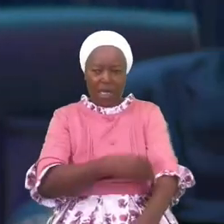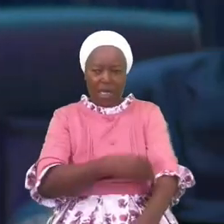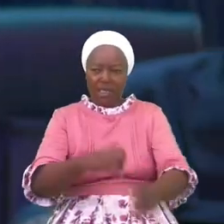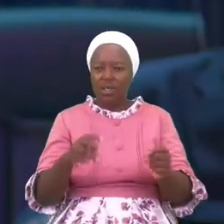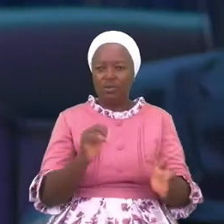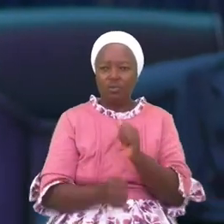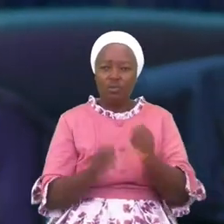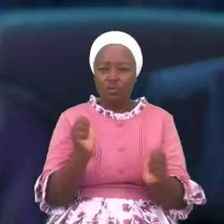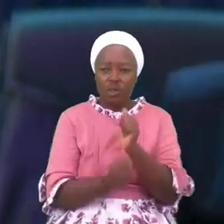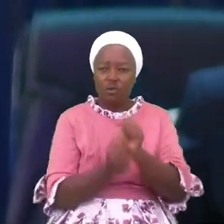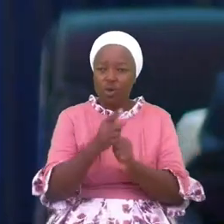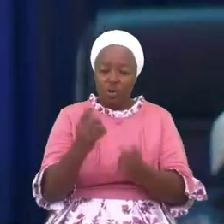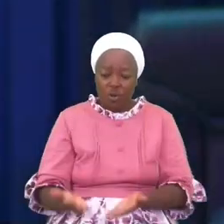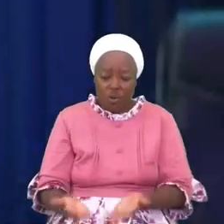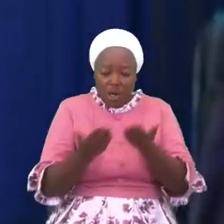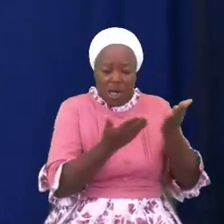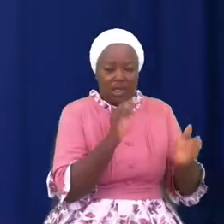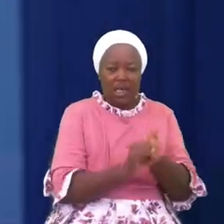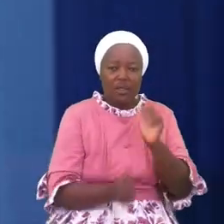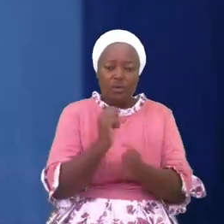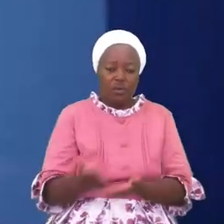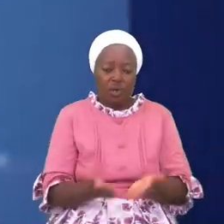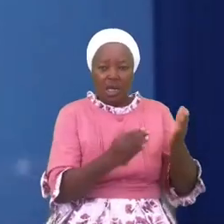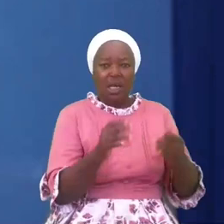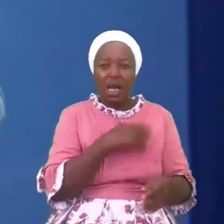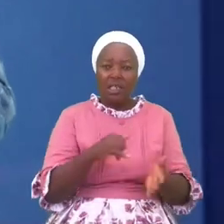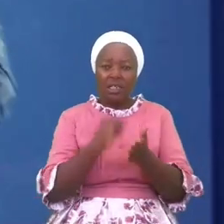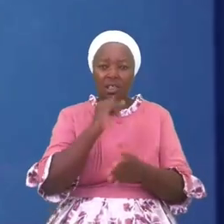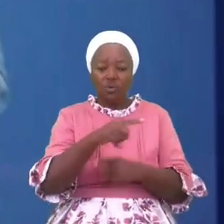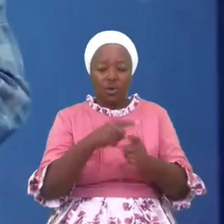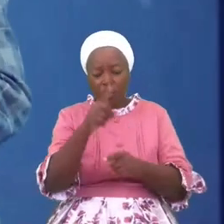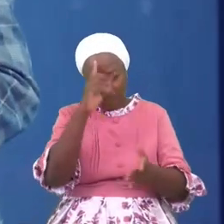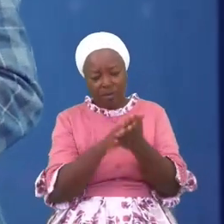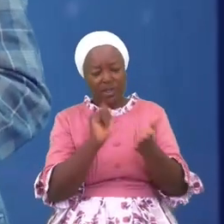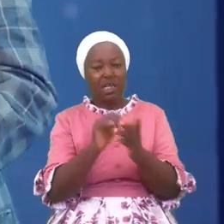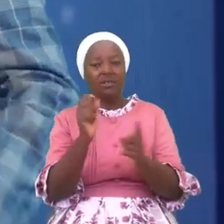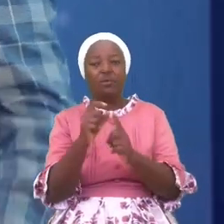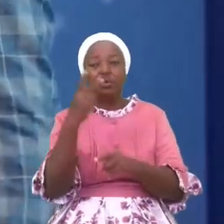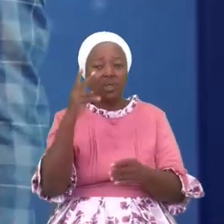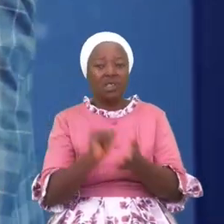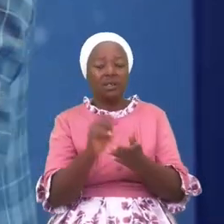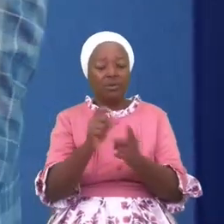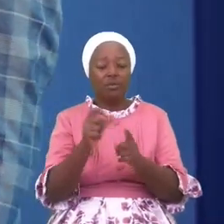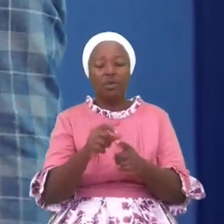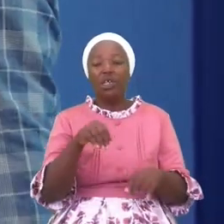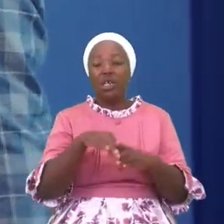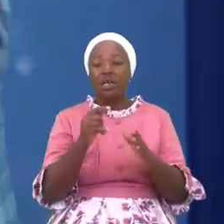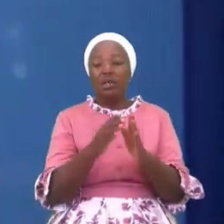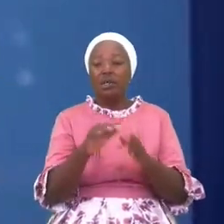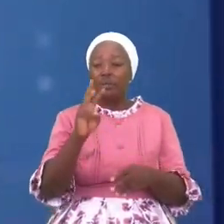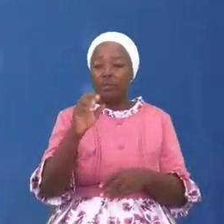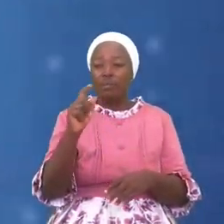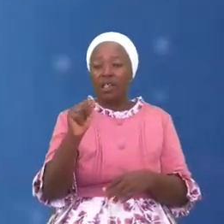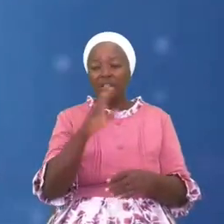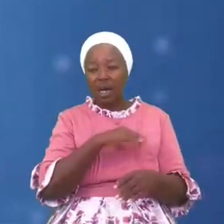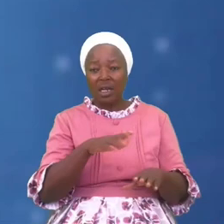when you believe the report. Look at the report of Matthew, how in the evening many came to the Lord, and Jesus spoke the